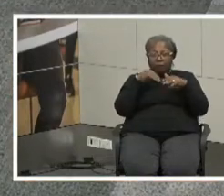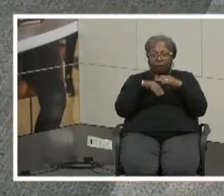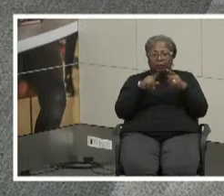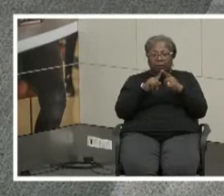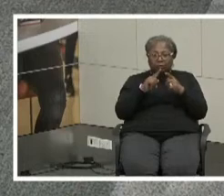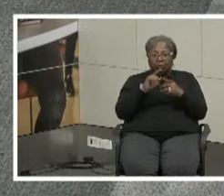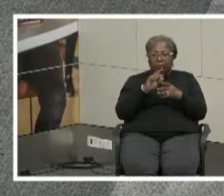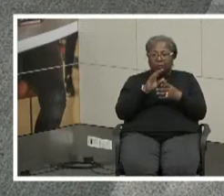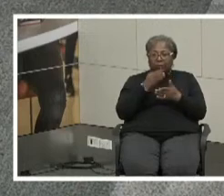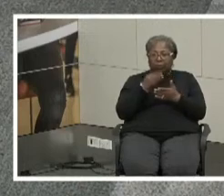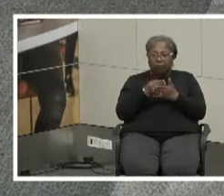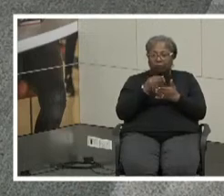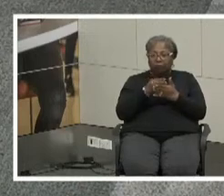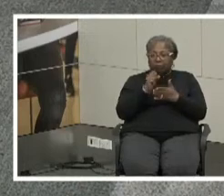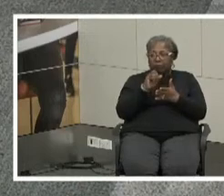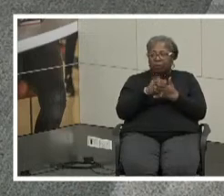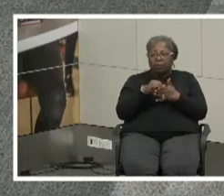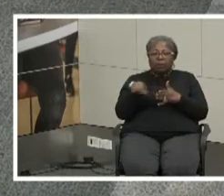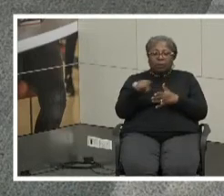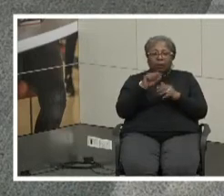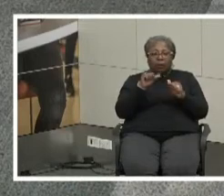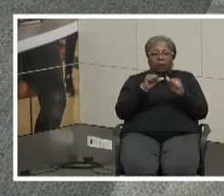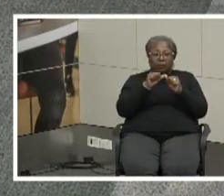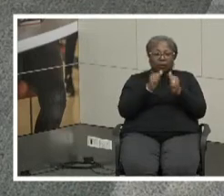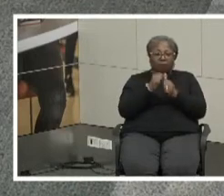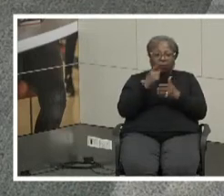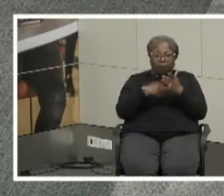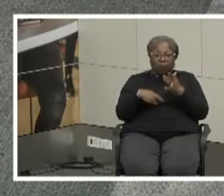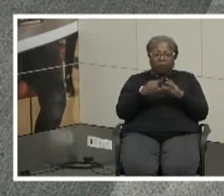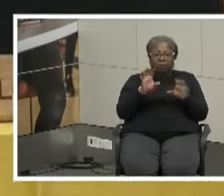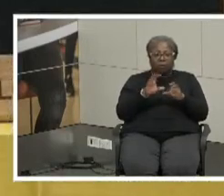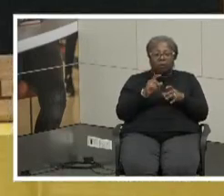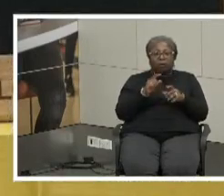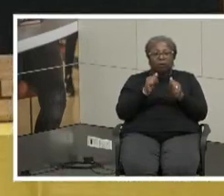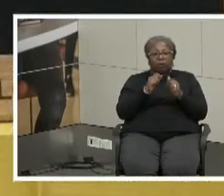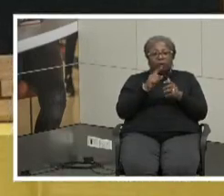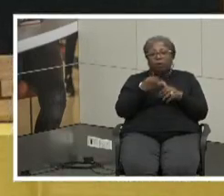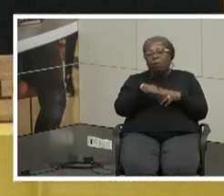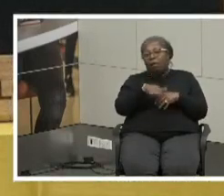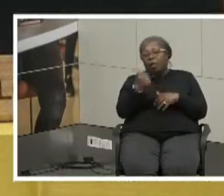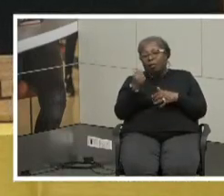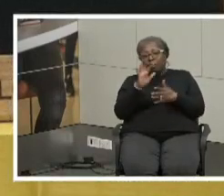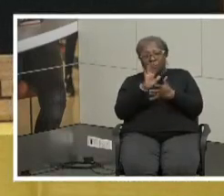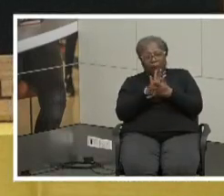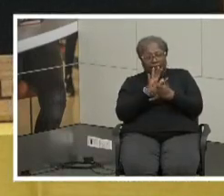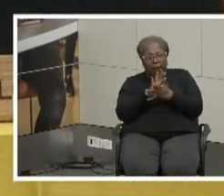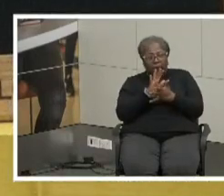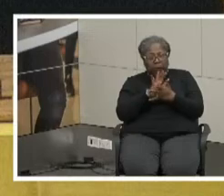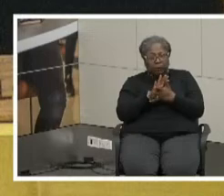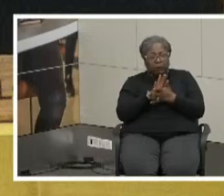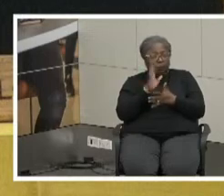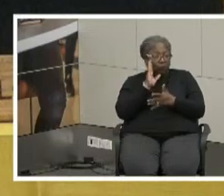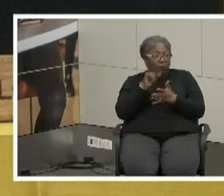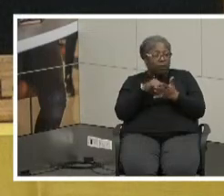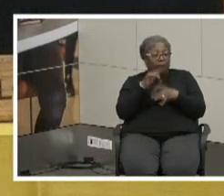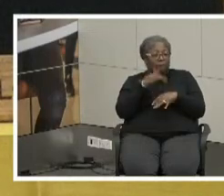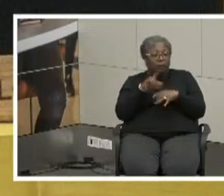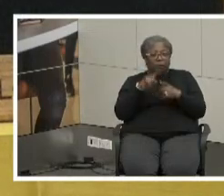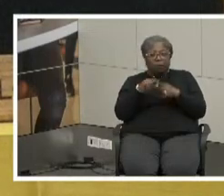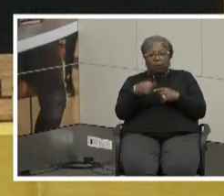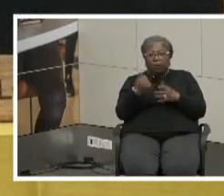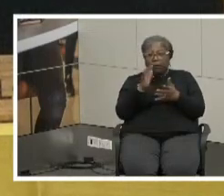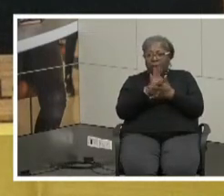funding uh so that they can continue what they're doing yes would other campuses um would this be available to other